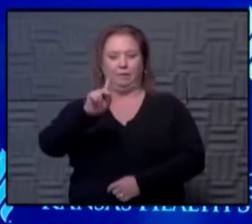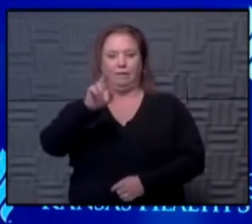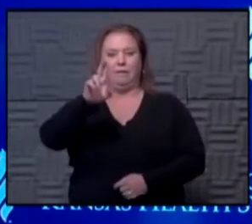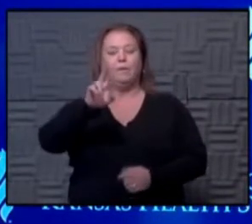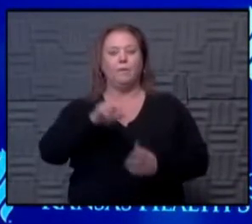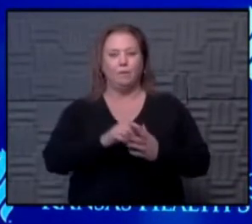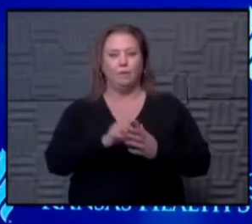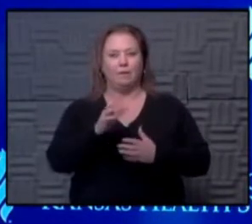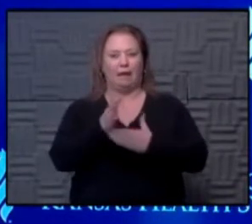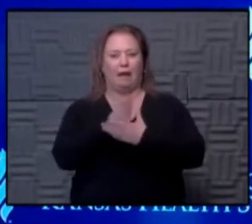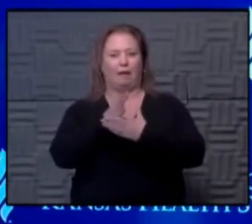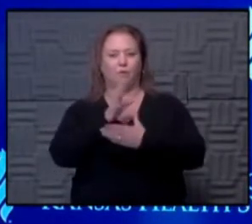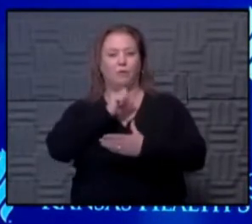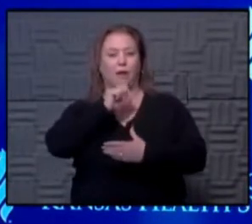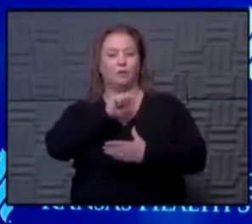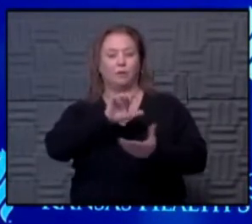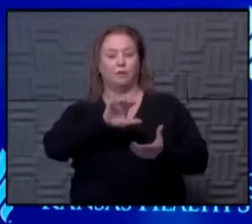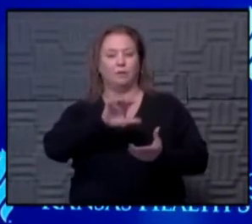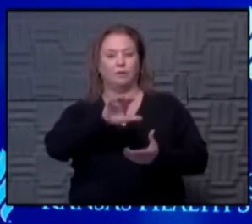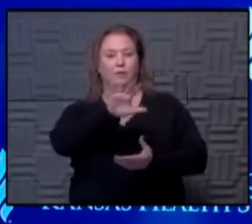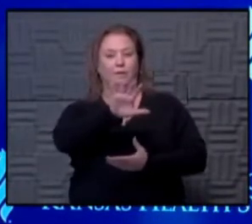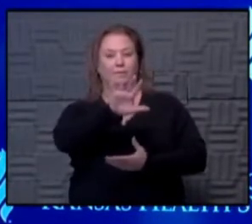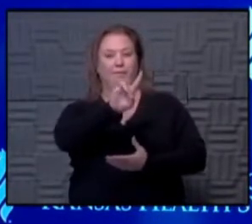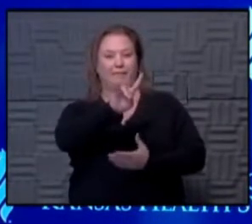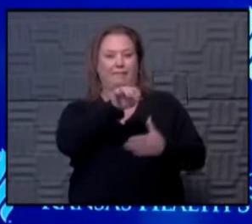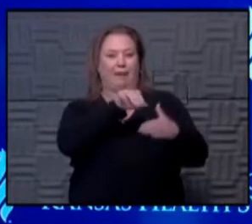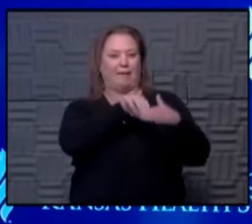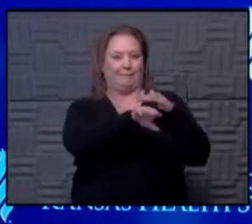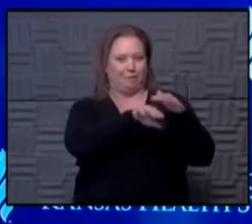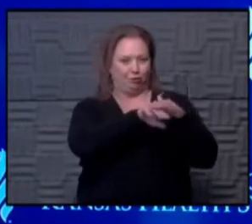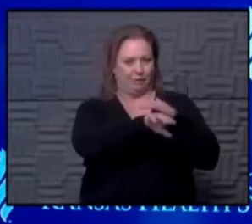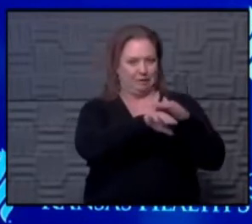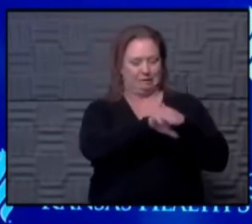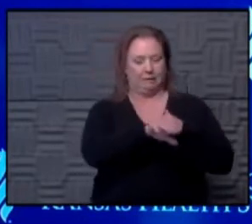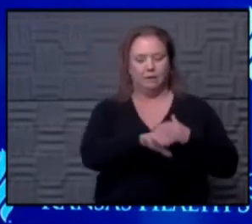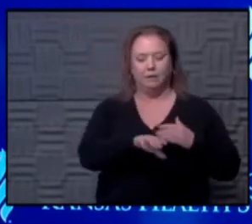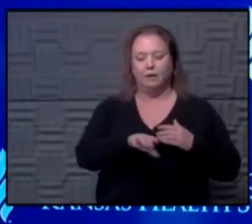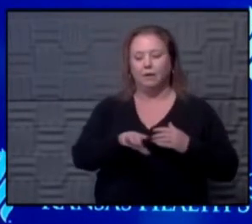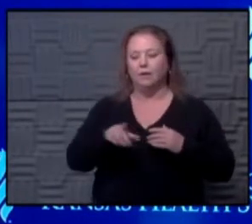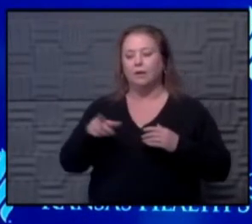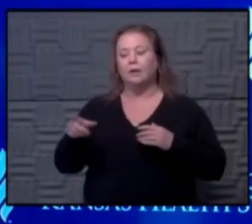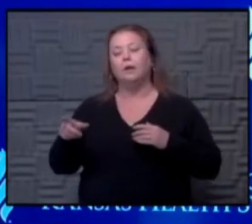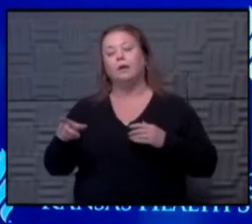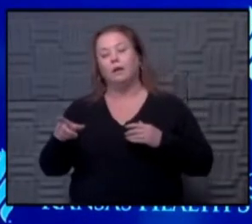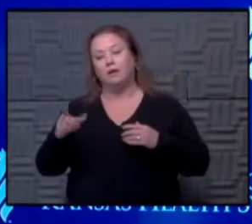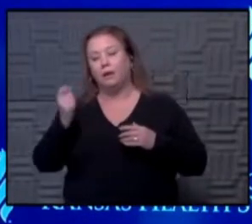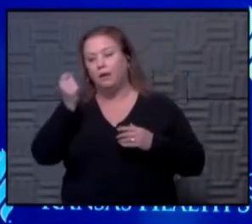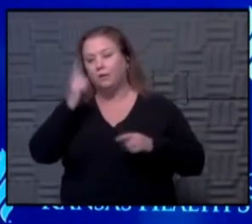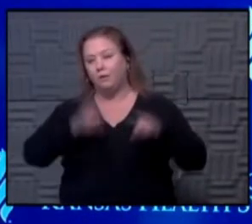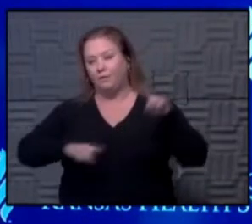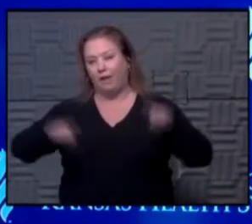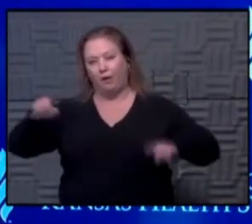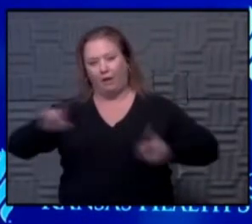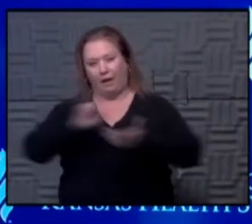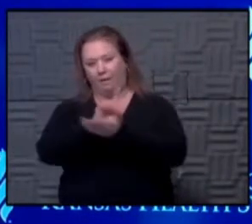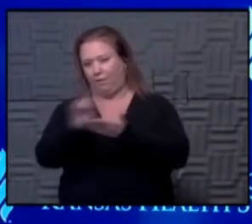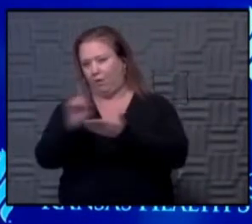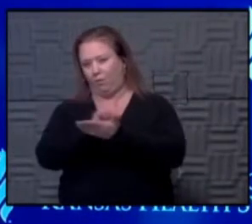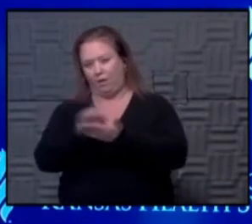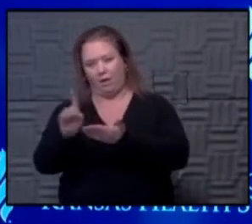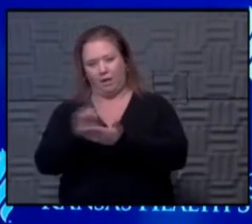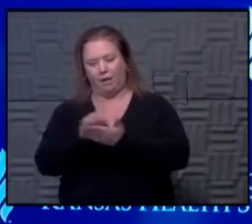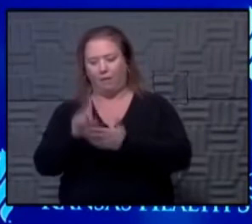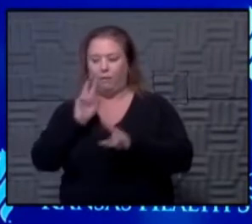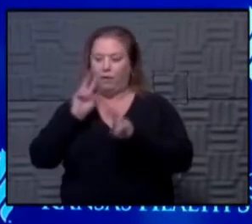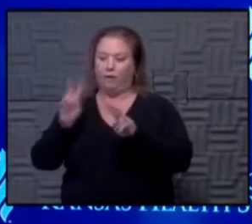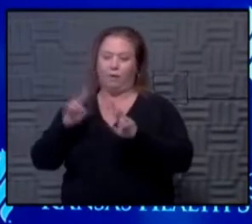hospital. That's the average age of admission. It has varied from week to week, if you will, or maybe if we